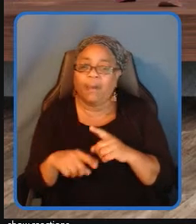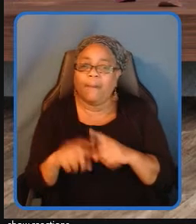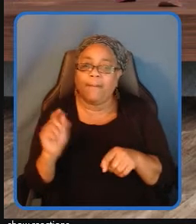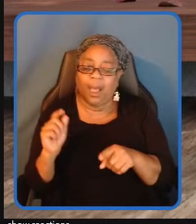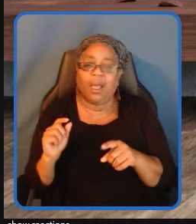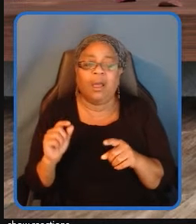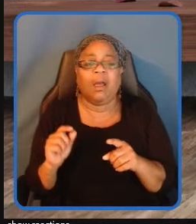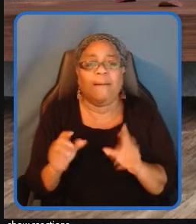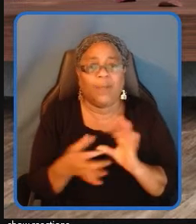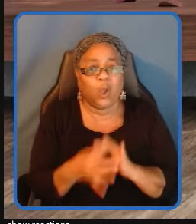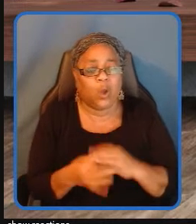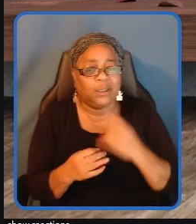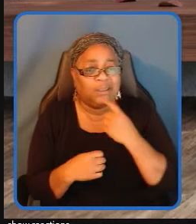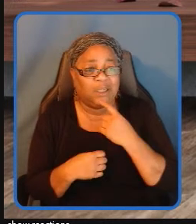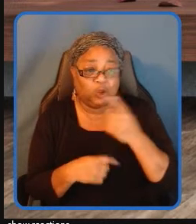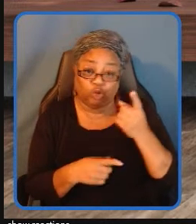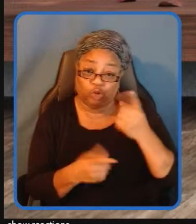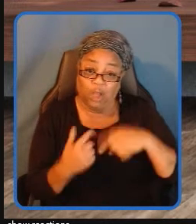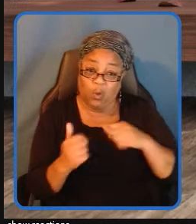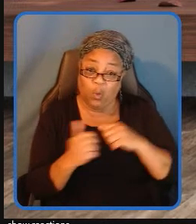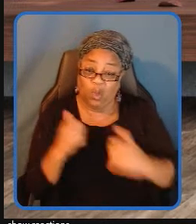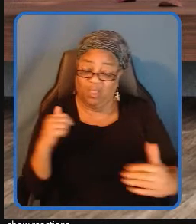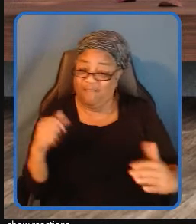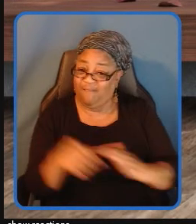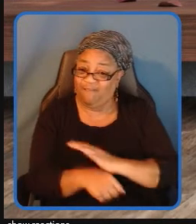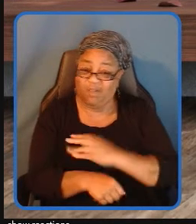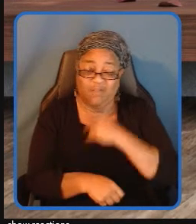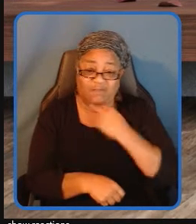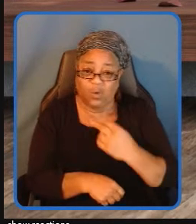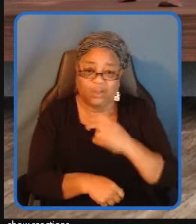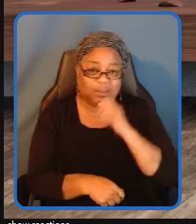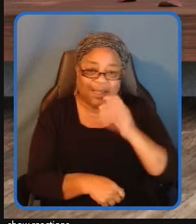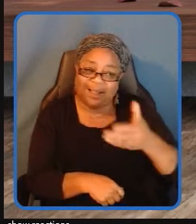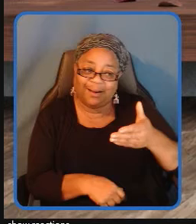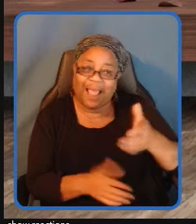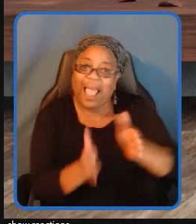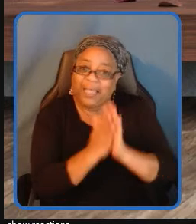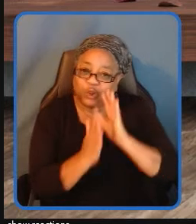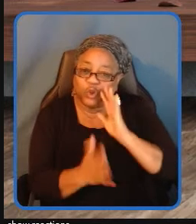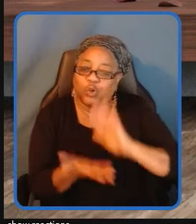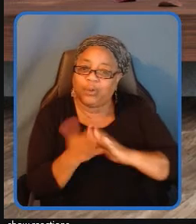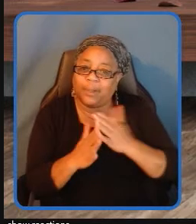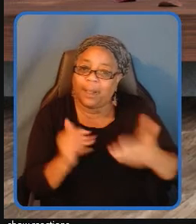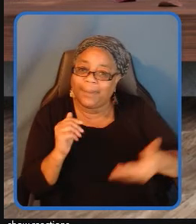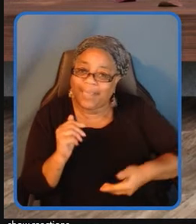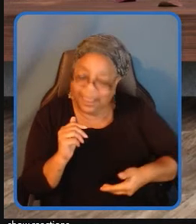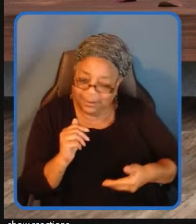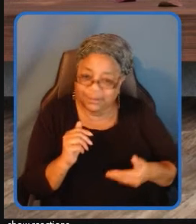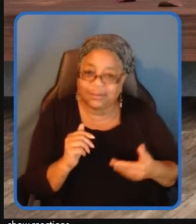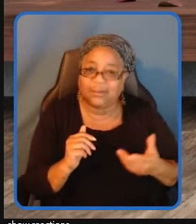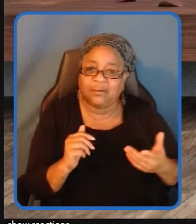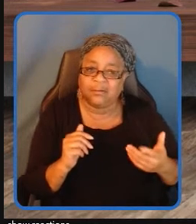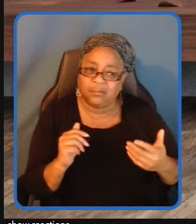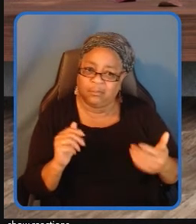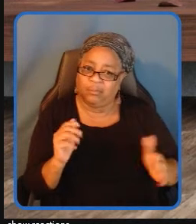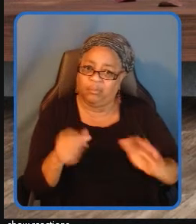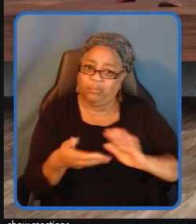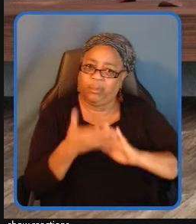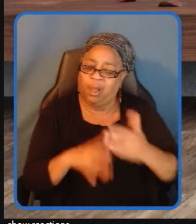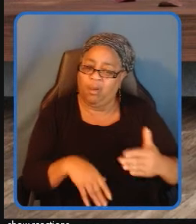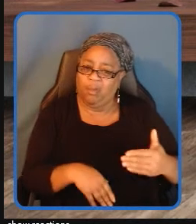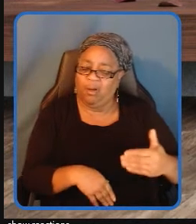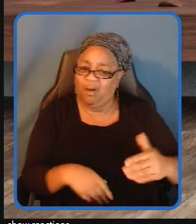voice. We're not asking you to be a guest. We're asking you to be a full member and participate in co-creation. So belonging is, in a